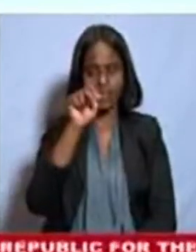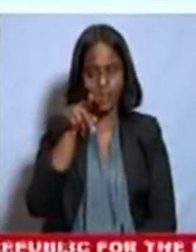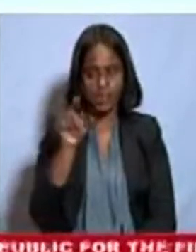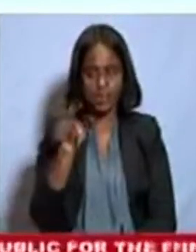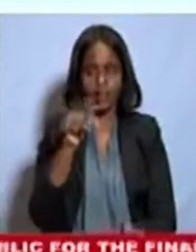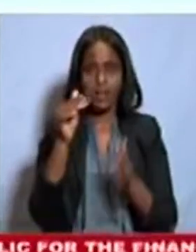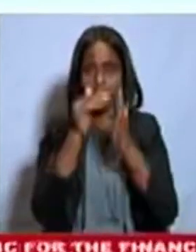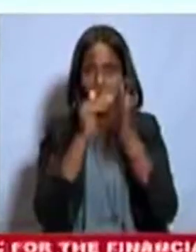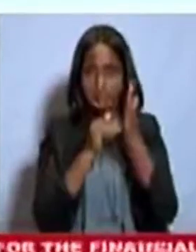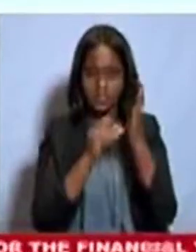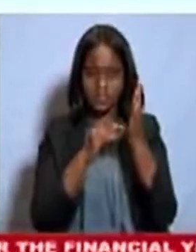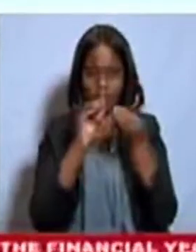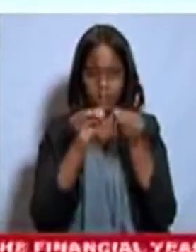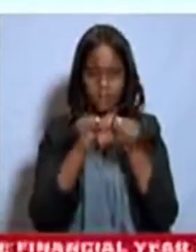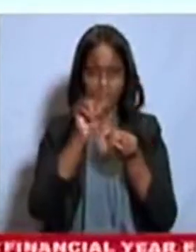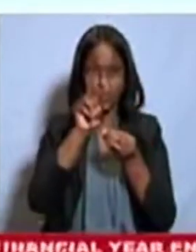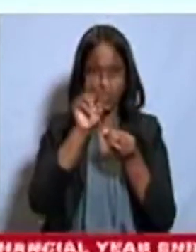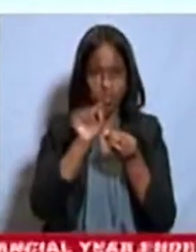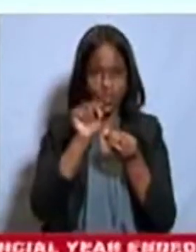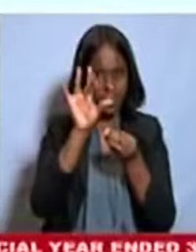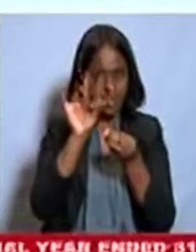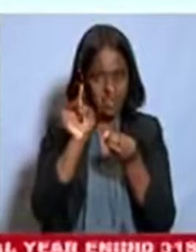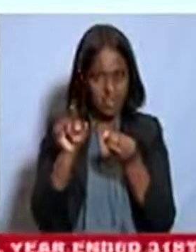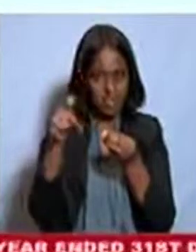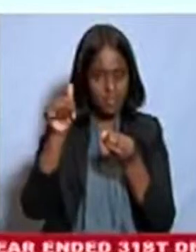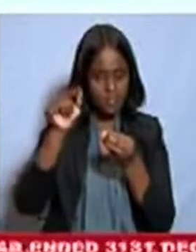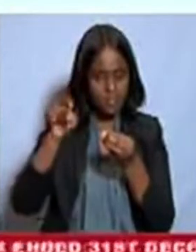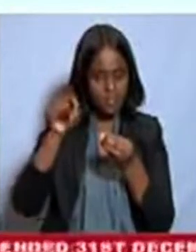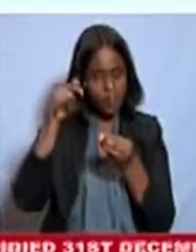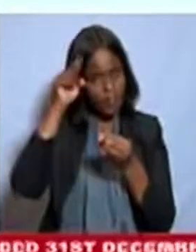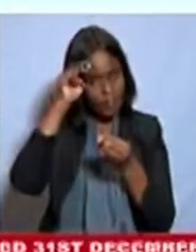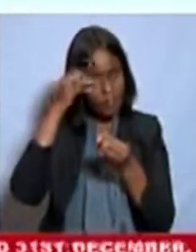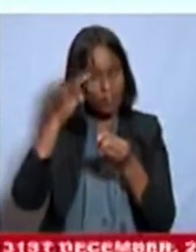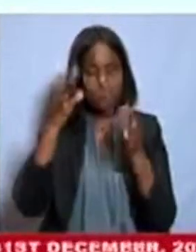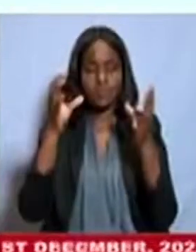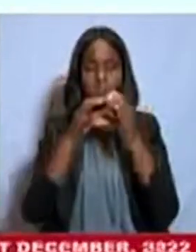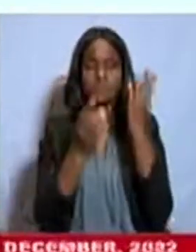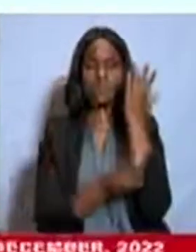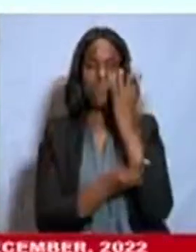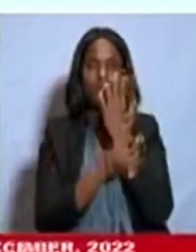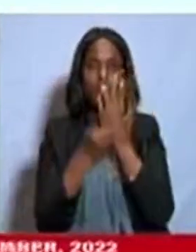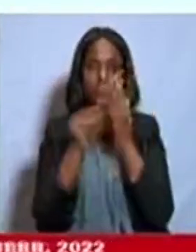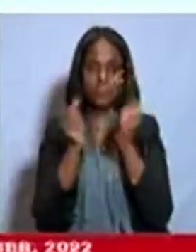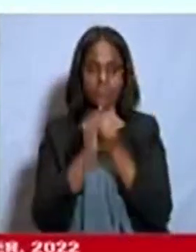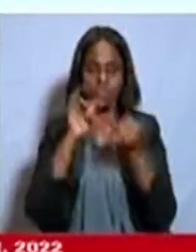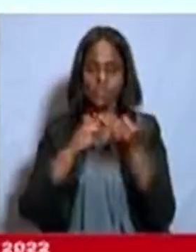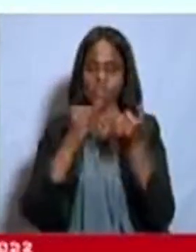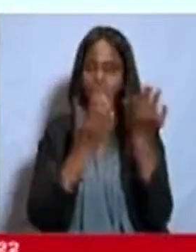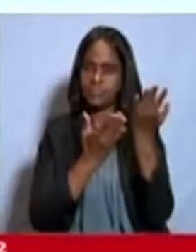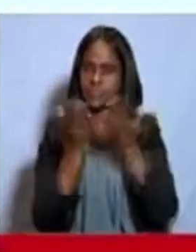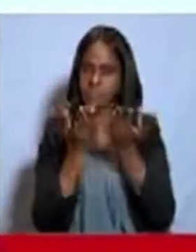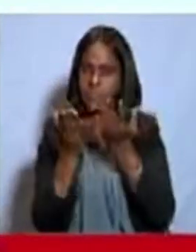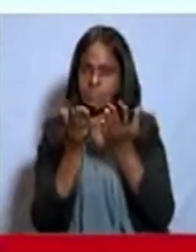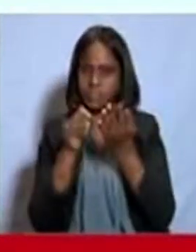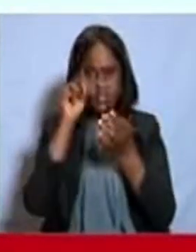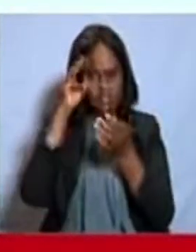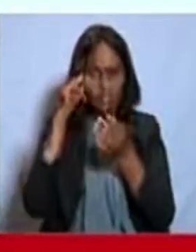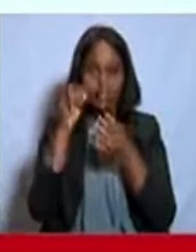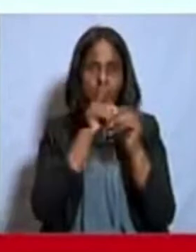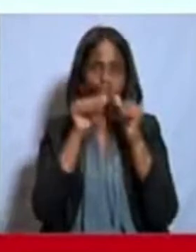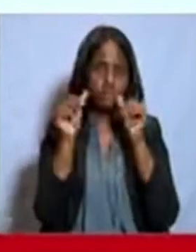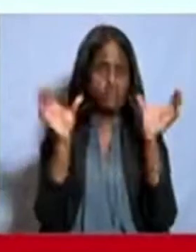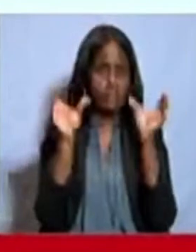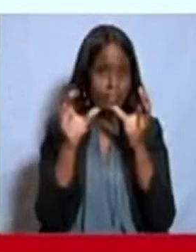FSP Guideline number 2.8 requires the Ministry of Community Development and Social Services, Ministry of